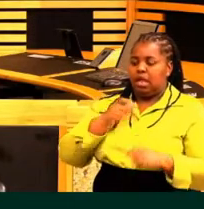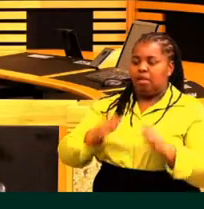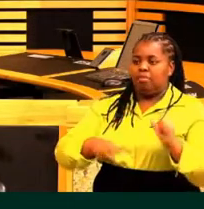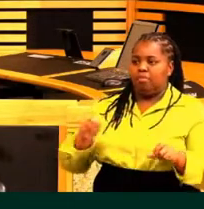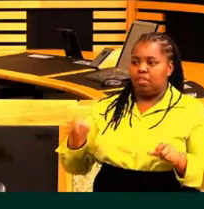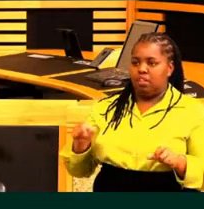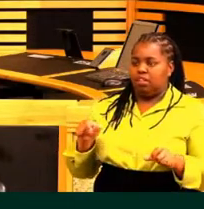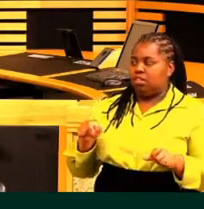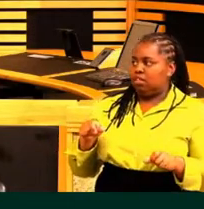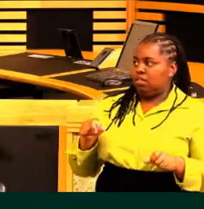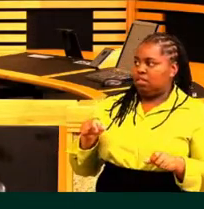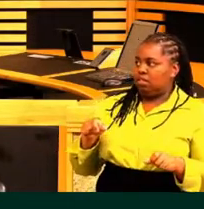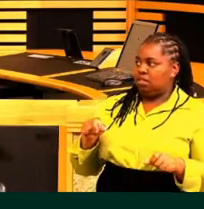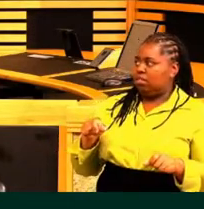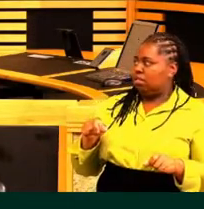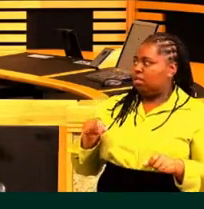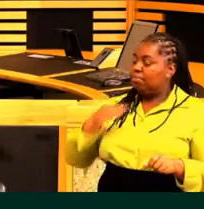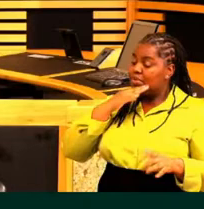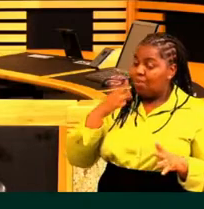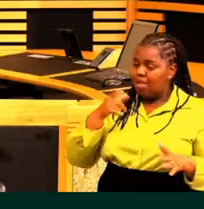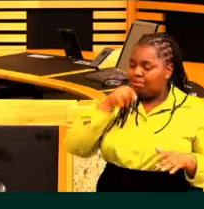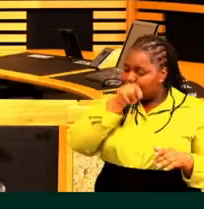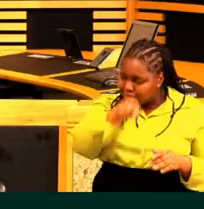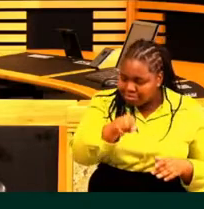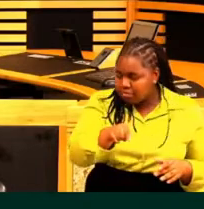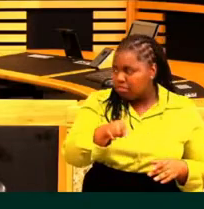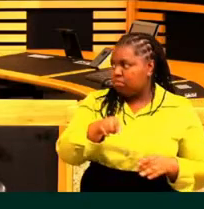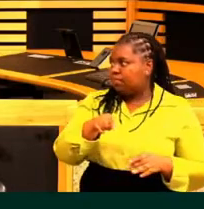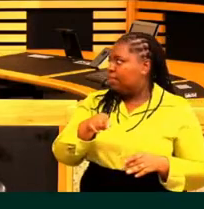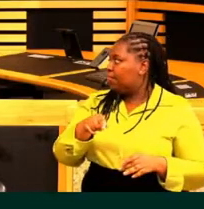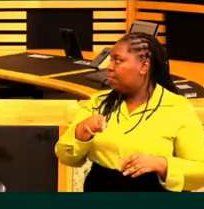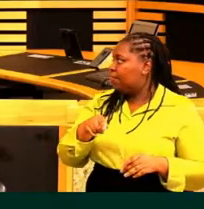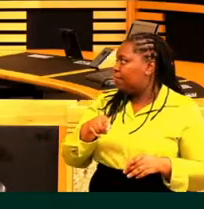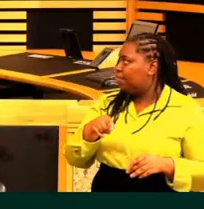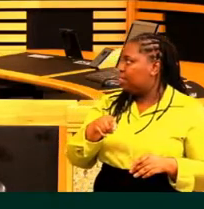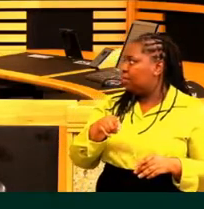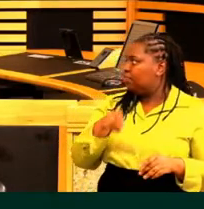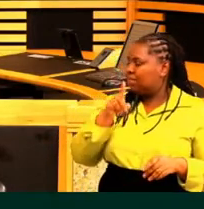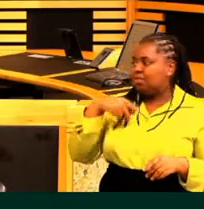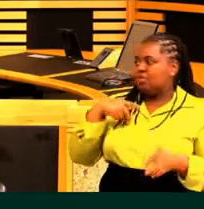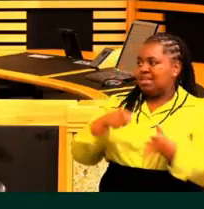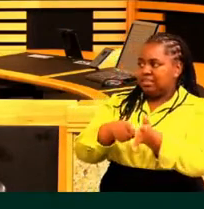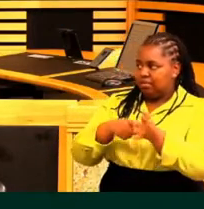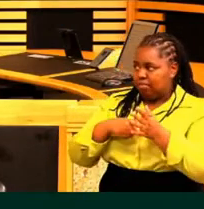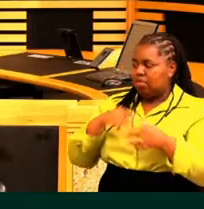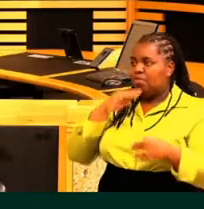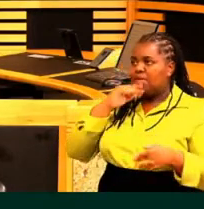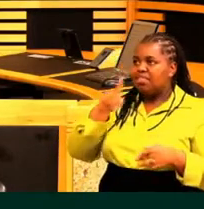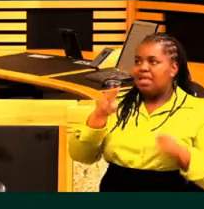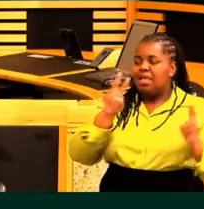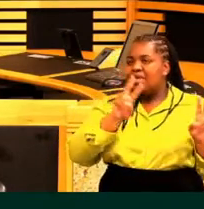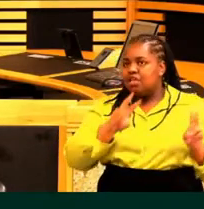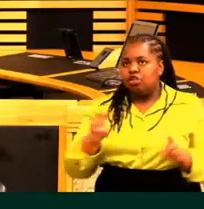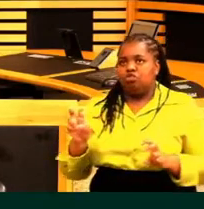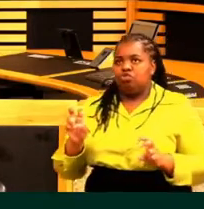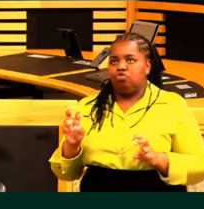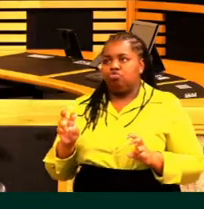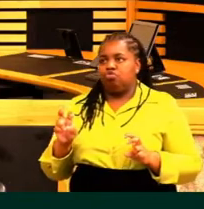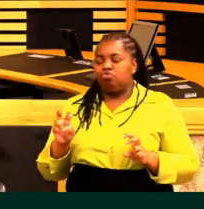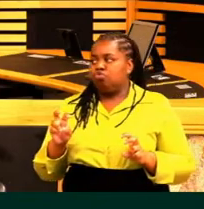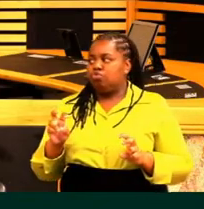right there at the table as that has been a demand so the issue of